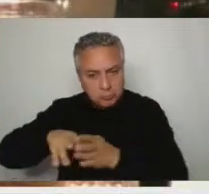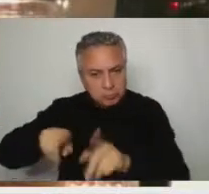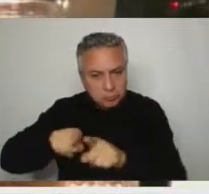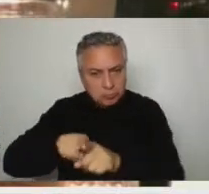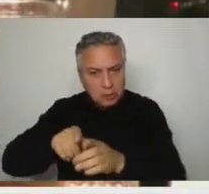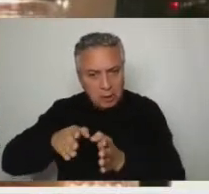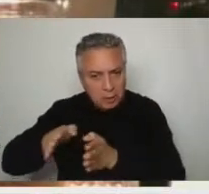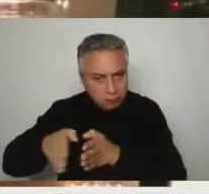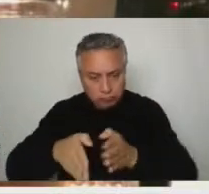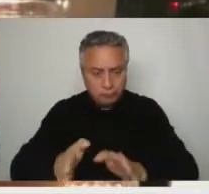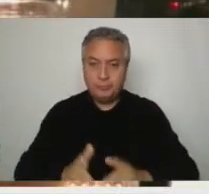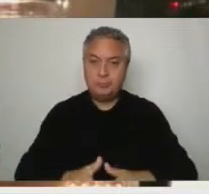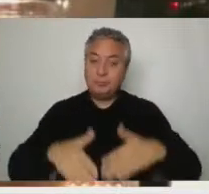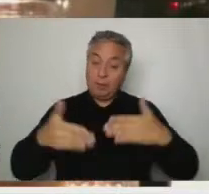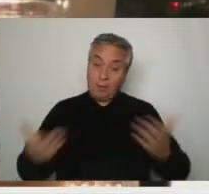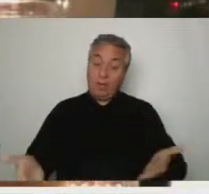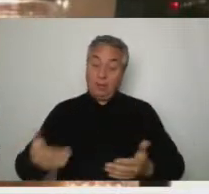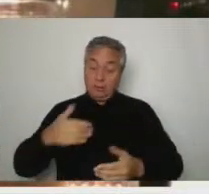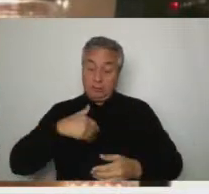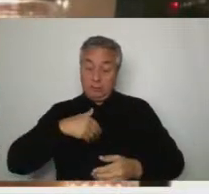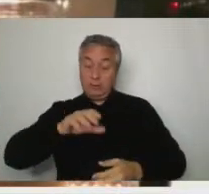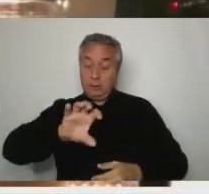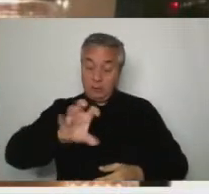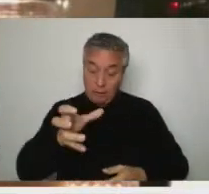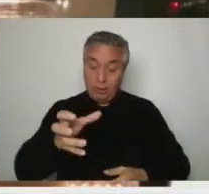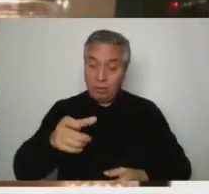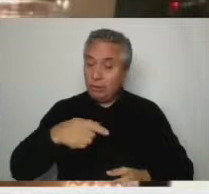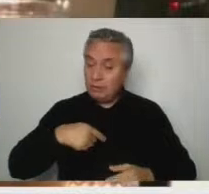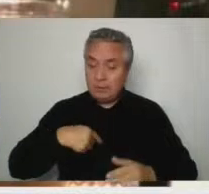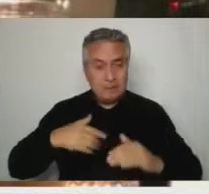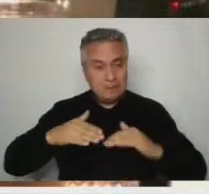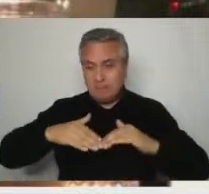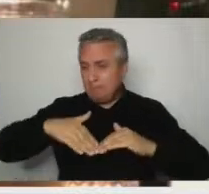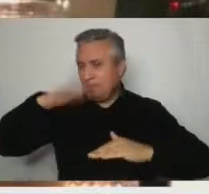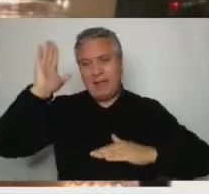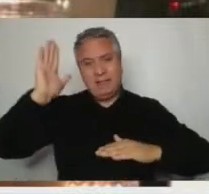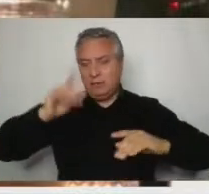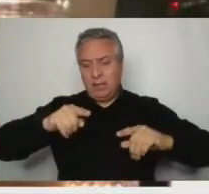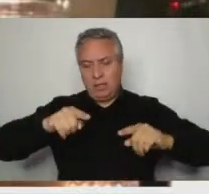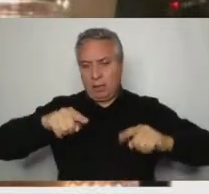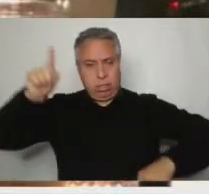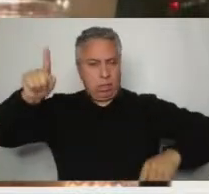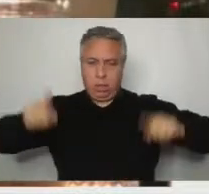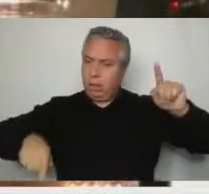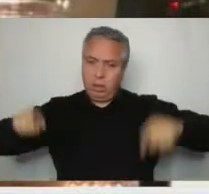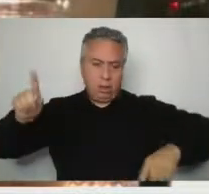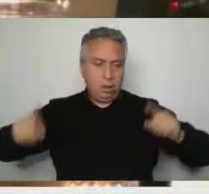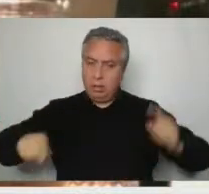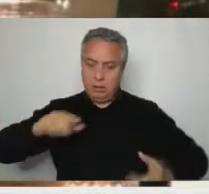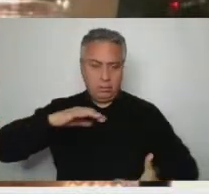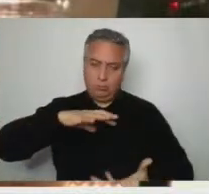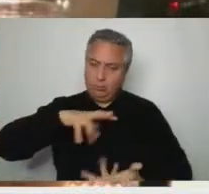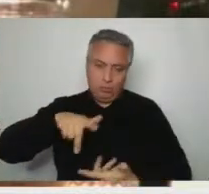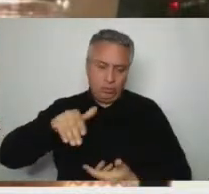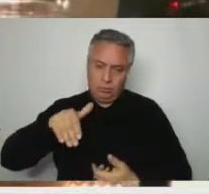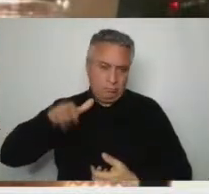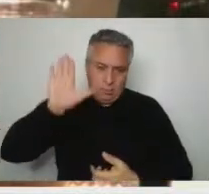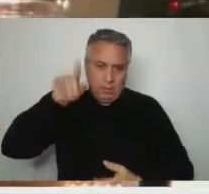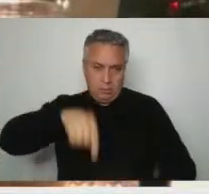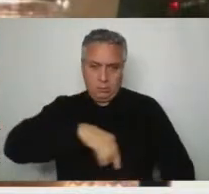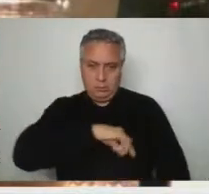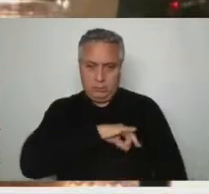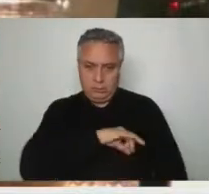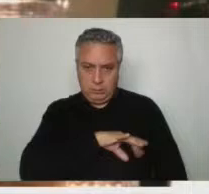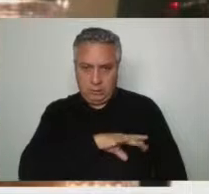is a region that is one of the most unequal ones in the world. Here